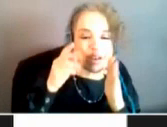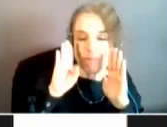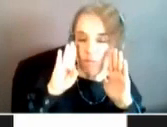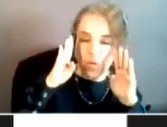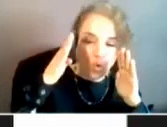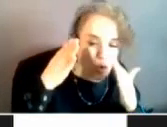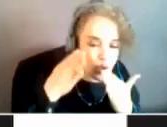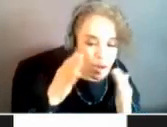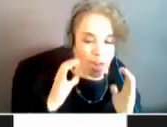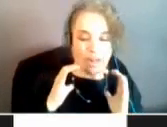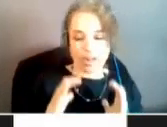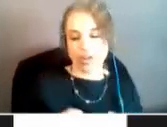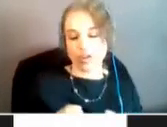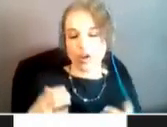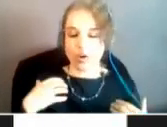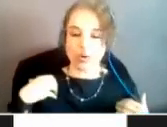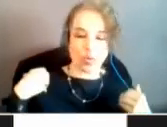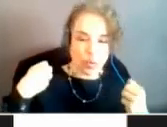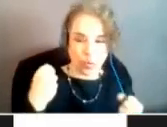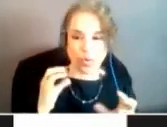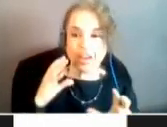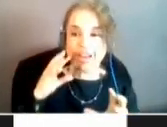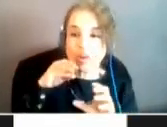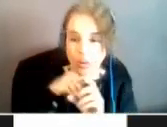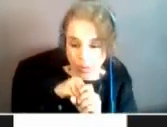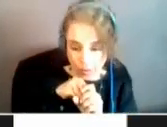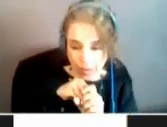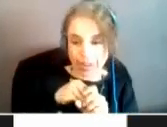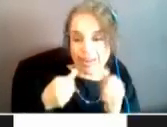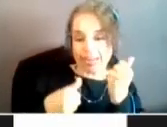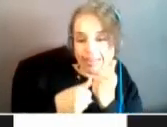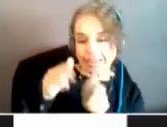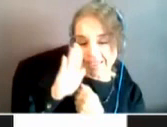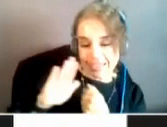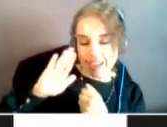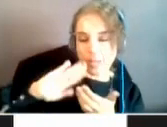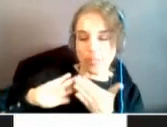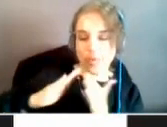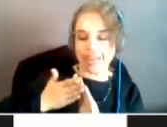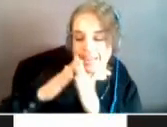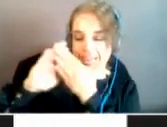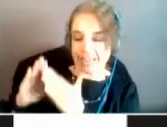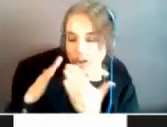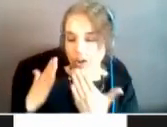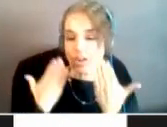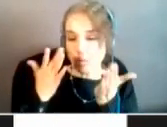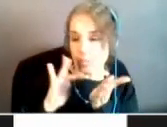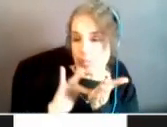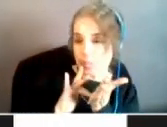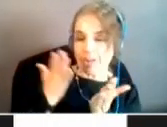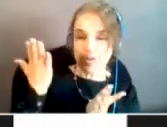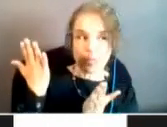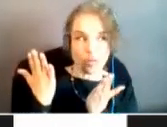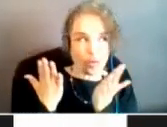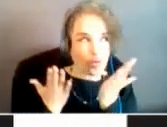on consumers' recovery goals, which include assistance around basic needs, provide medication